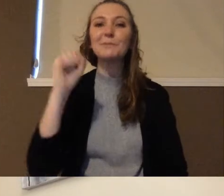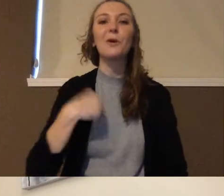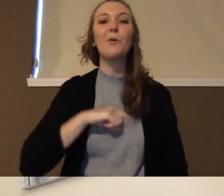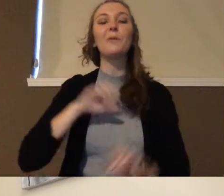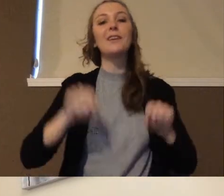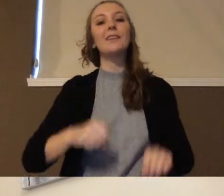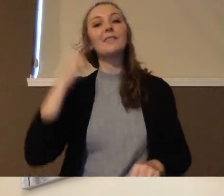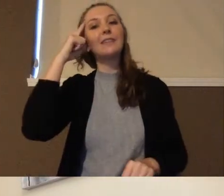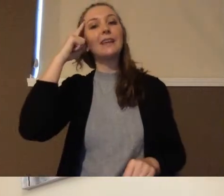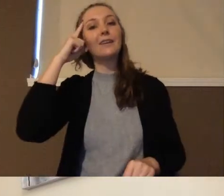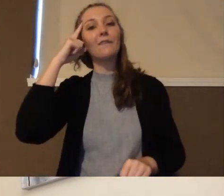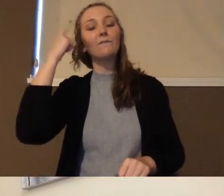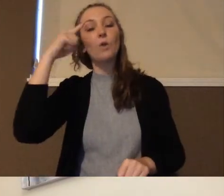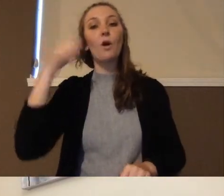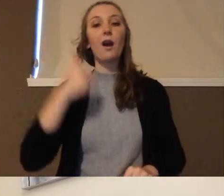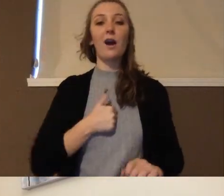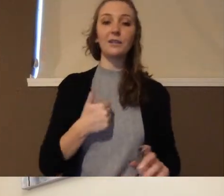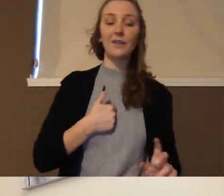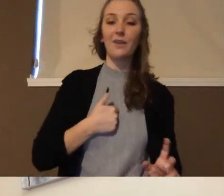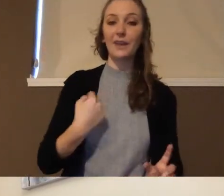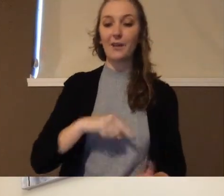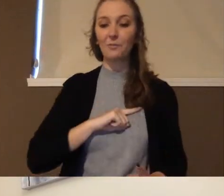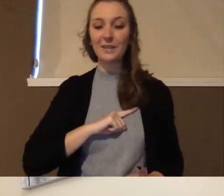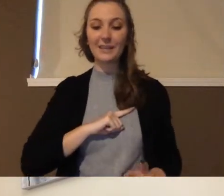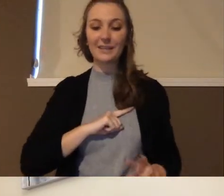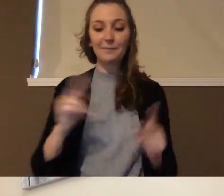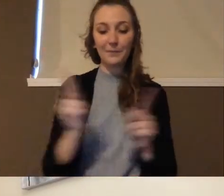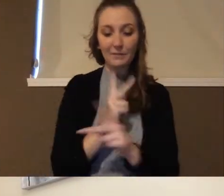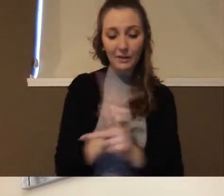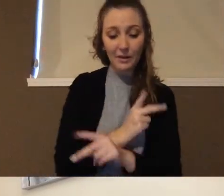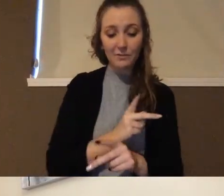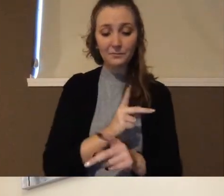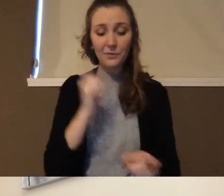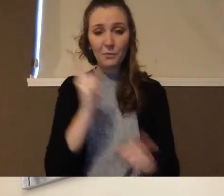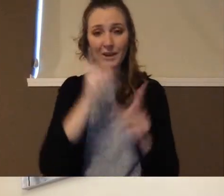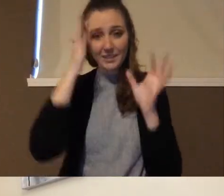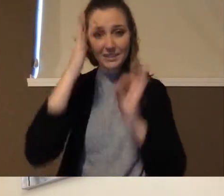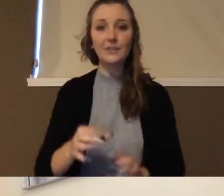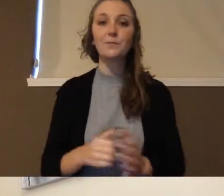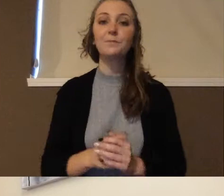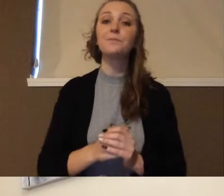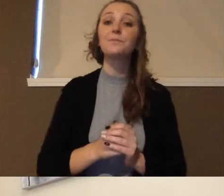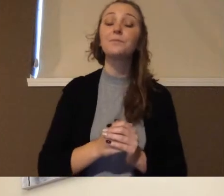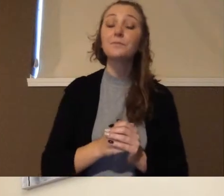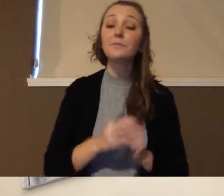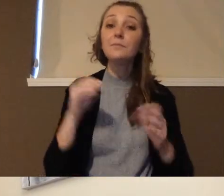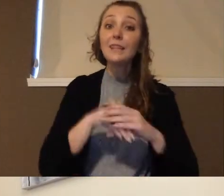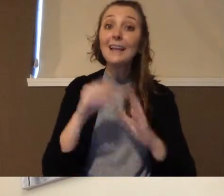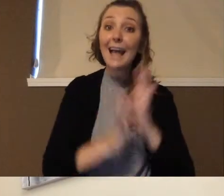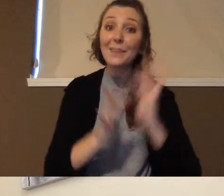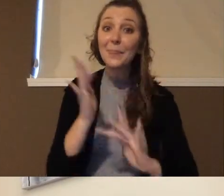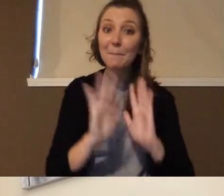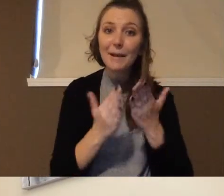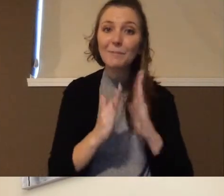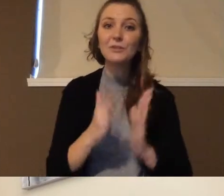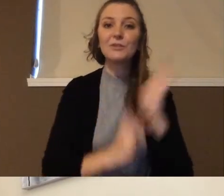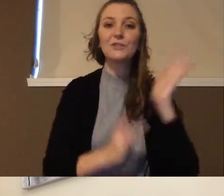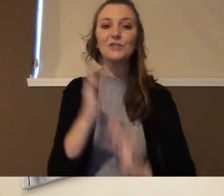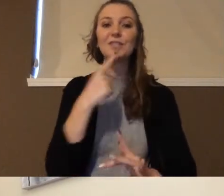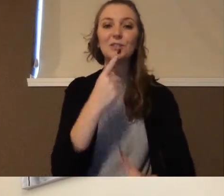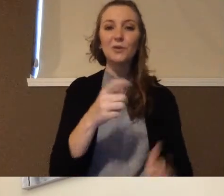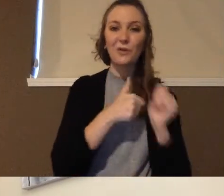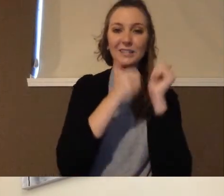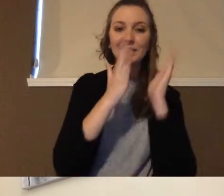think about how to make the right kinds of decisions. Jesus told his disciples in the Bible that they, and we still today, can read the Bible